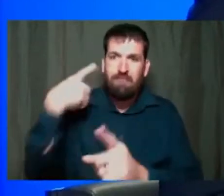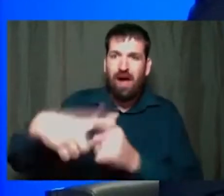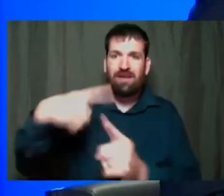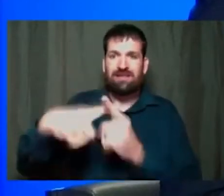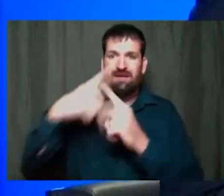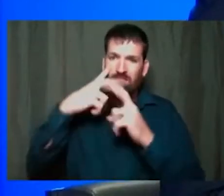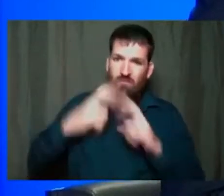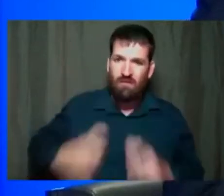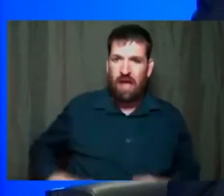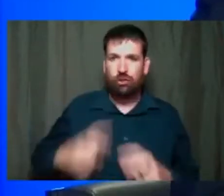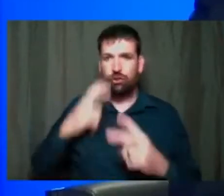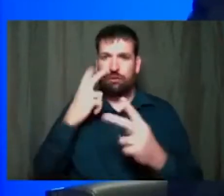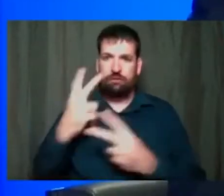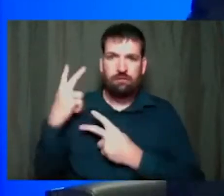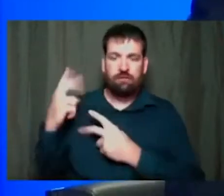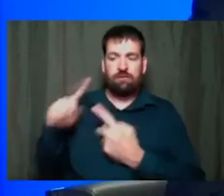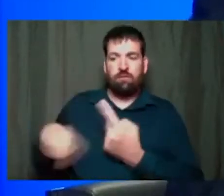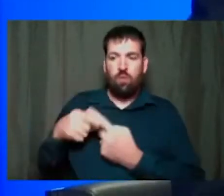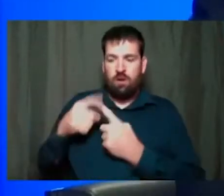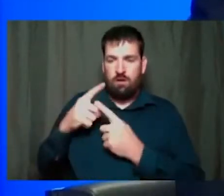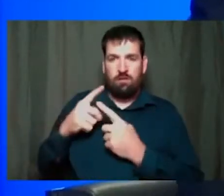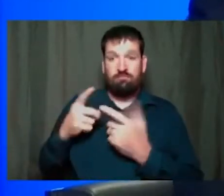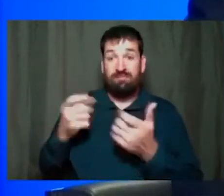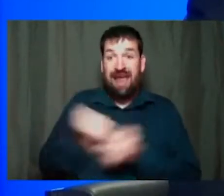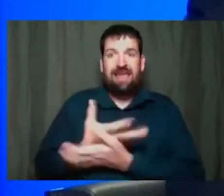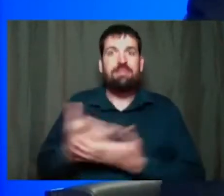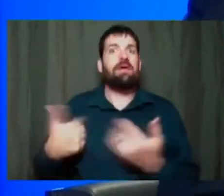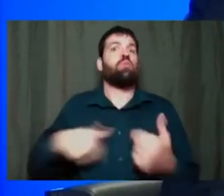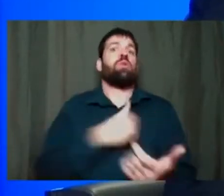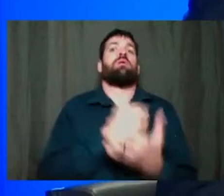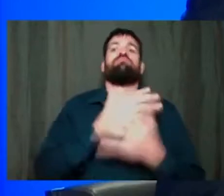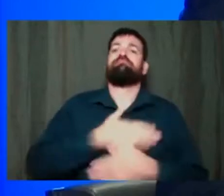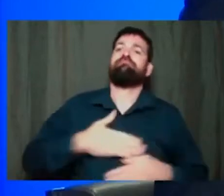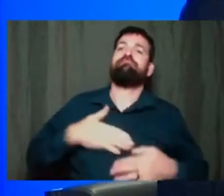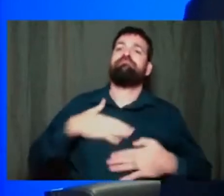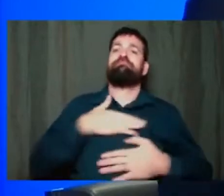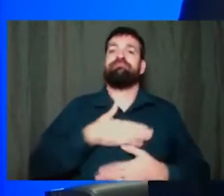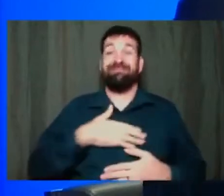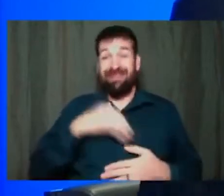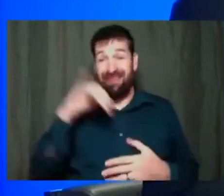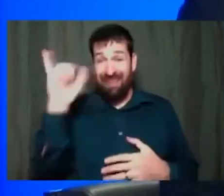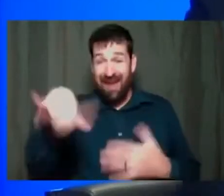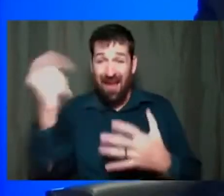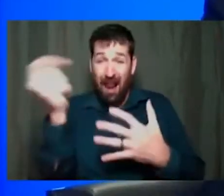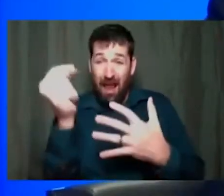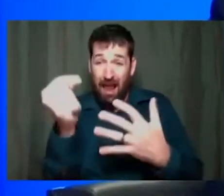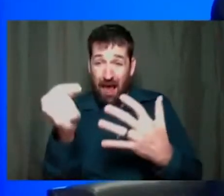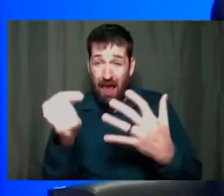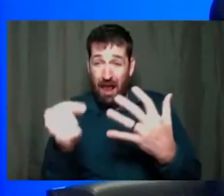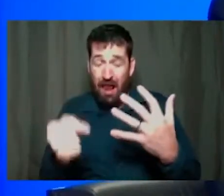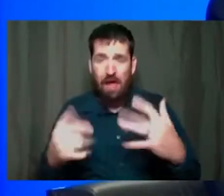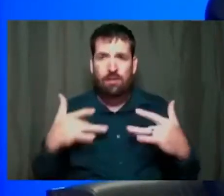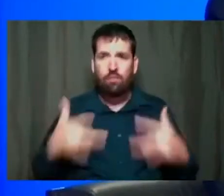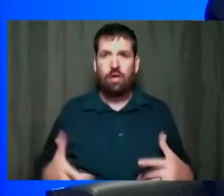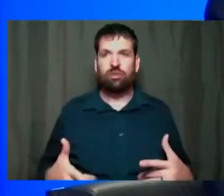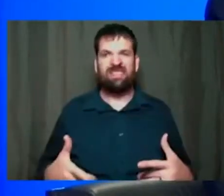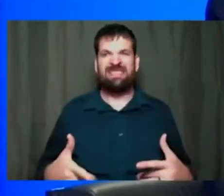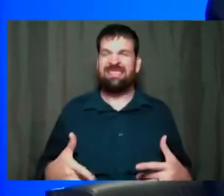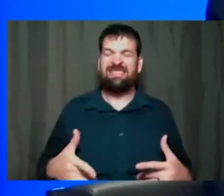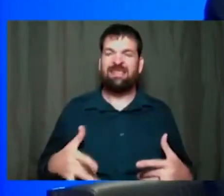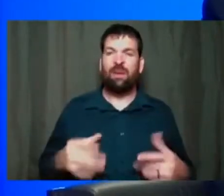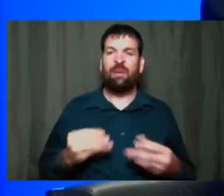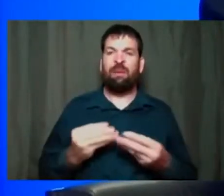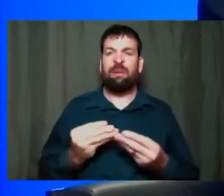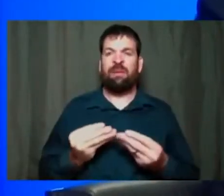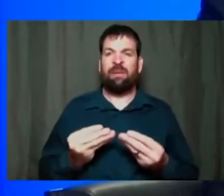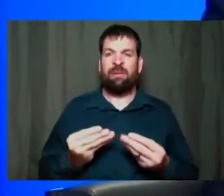we're looking at anything that we're grateful for, these are the things that depression just like cringes and cowers away. And the other